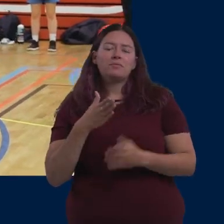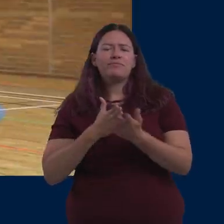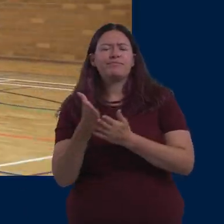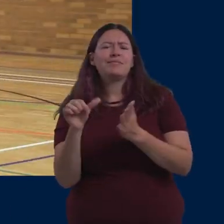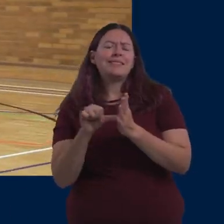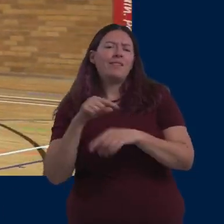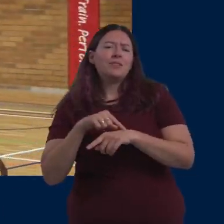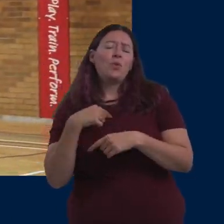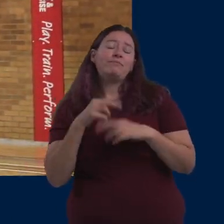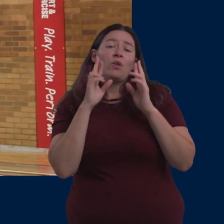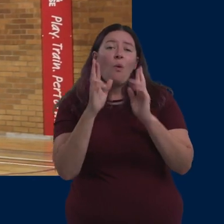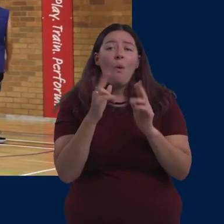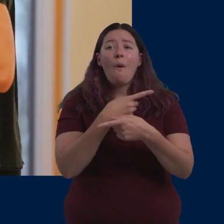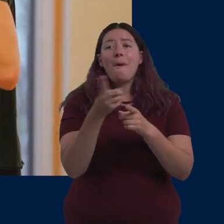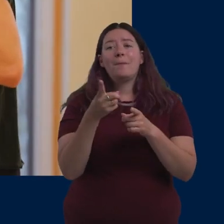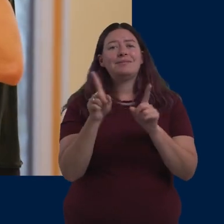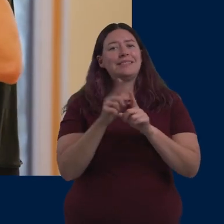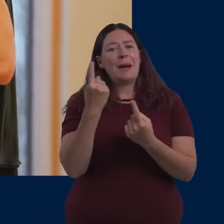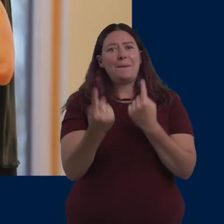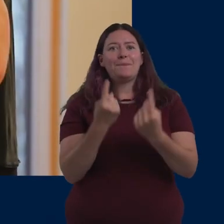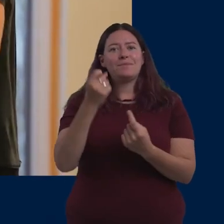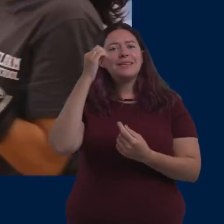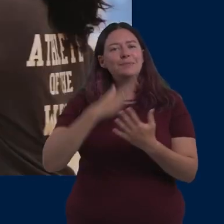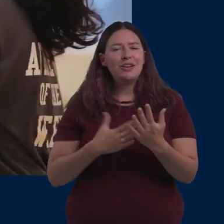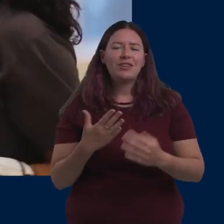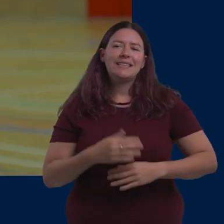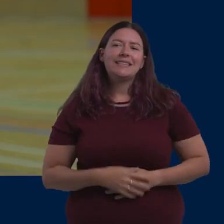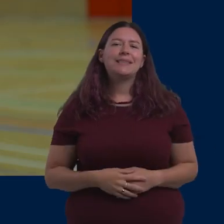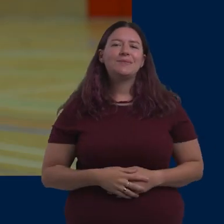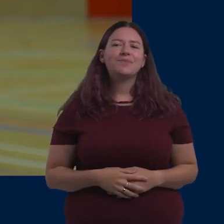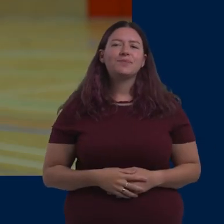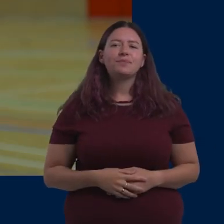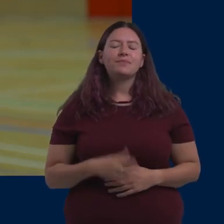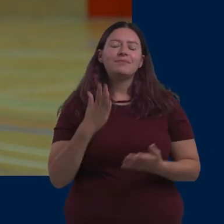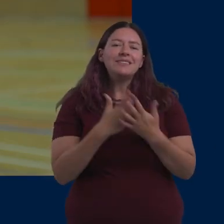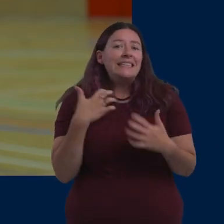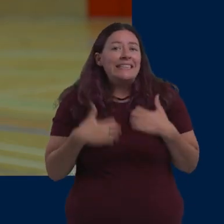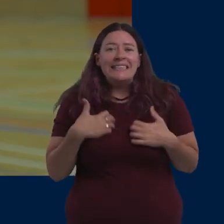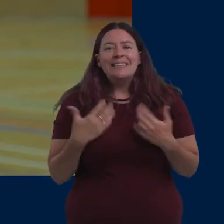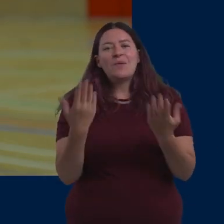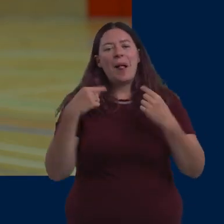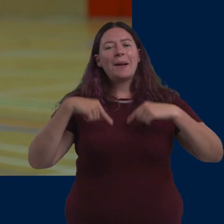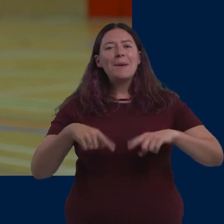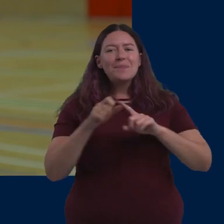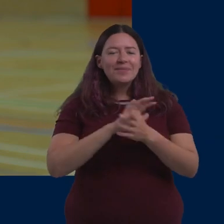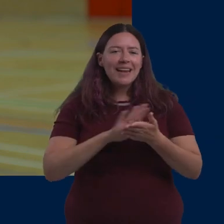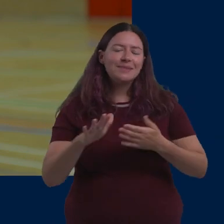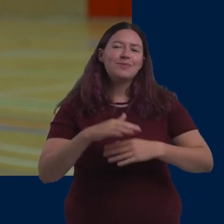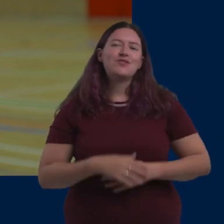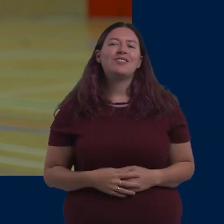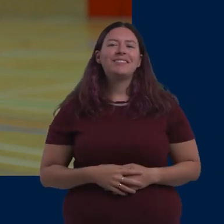I wholeheartedly hope that you get to experience the same for yourself. We are incredibly excited to welcome you to